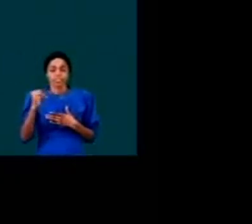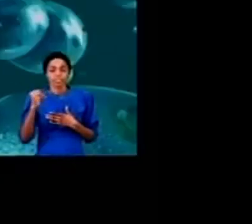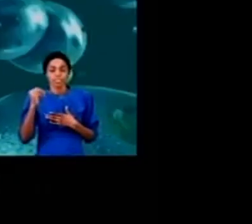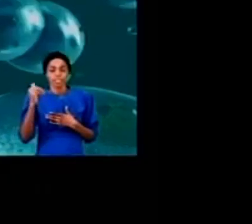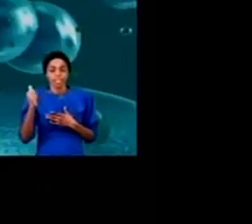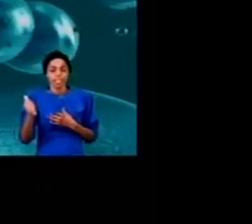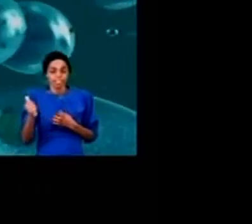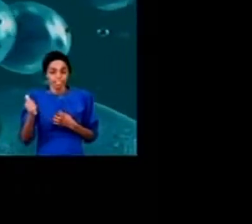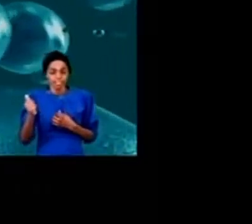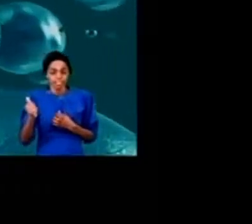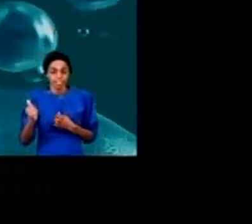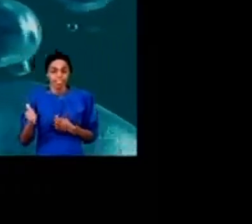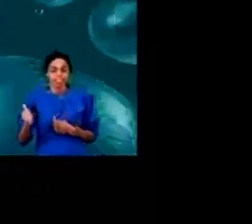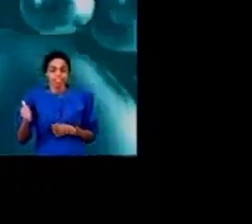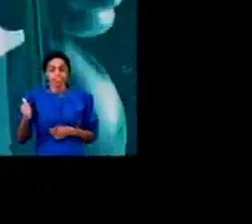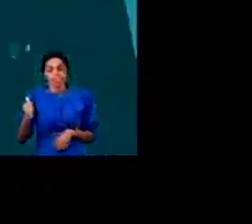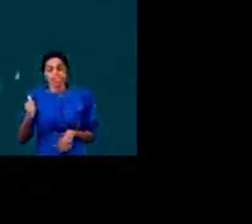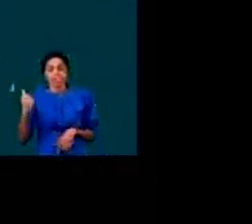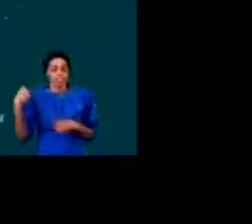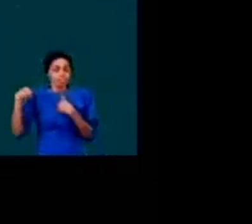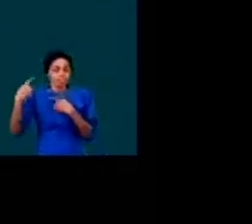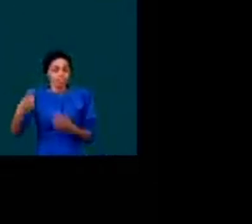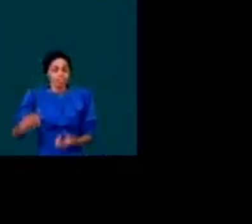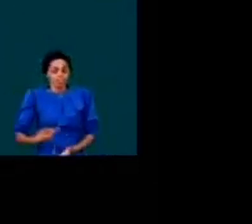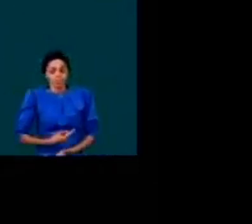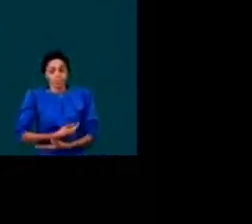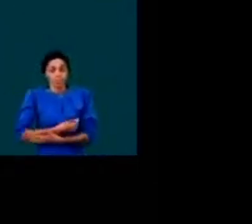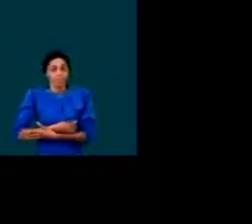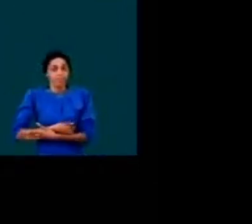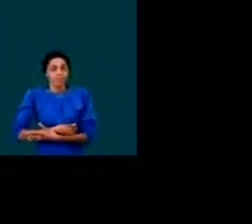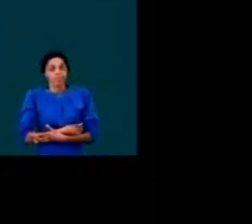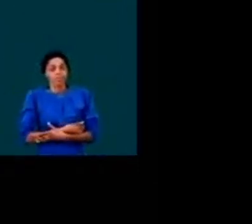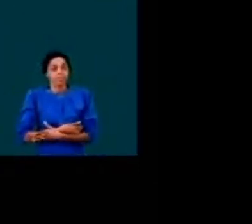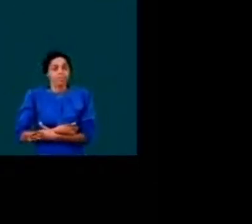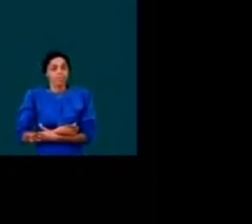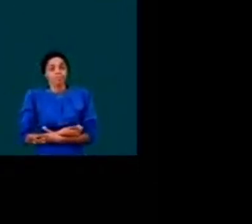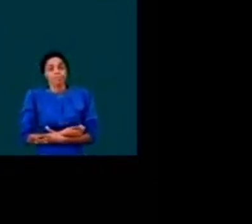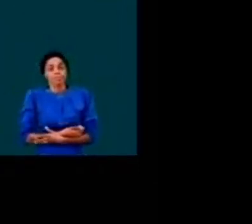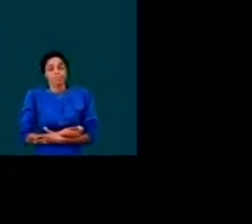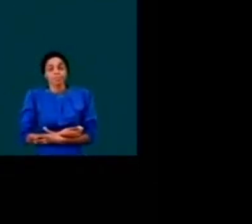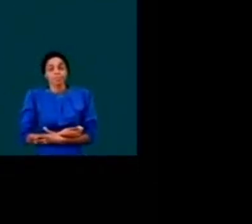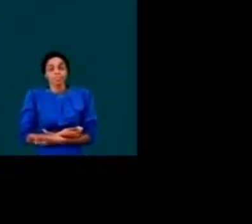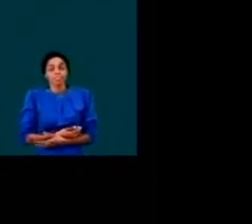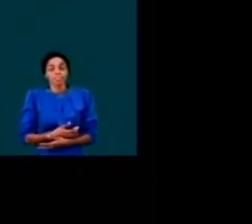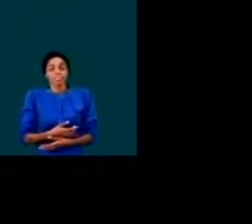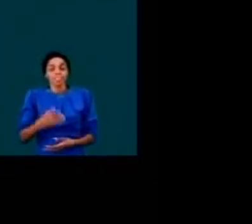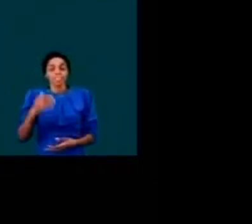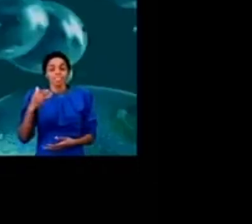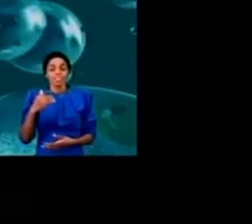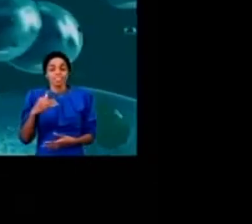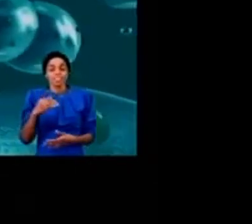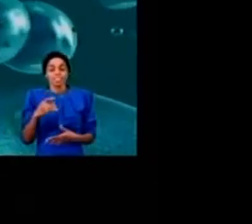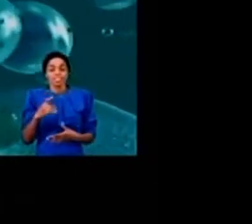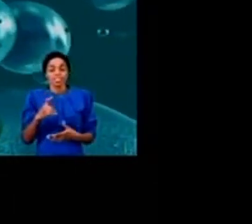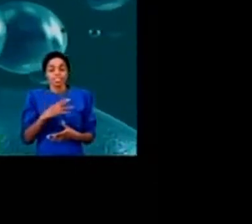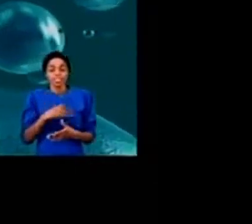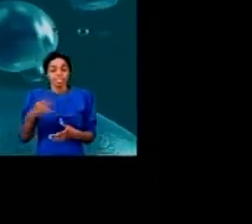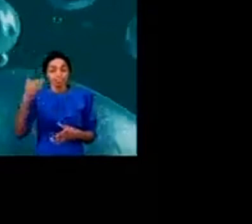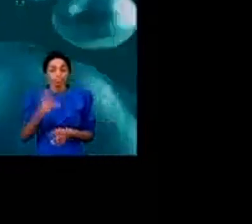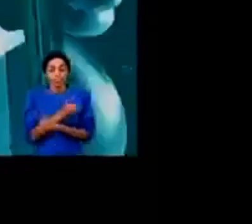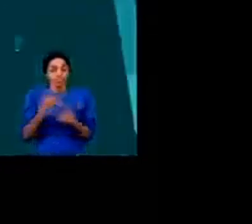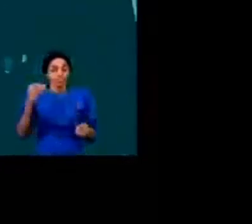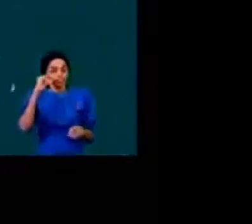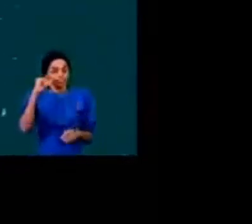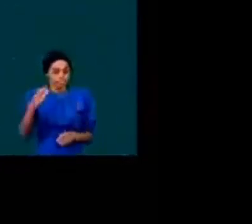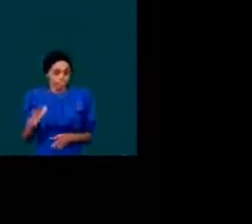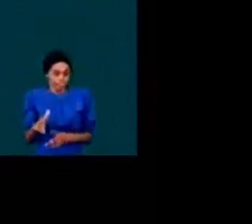blocked for over 2 years now got opened and the Lord set her